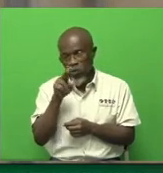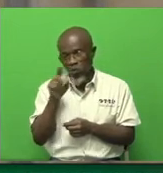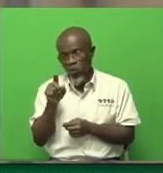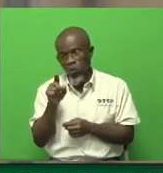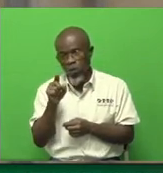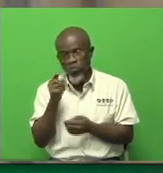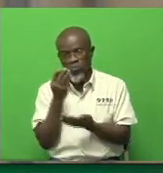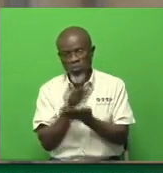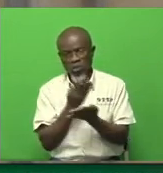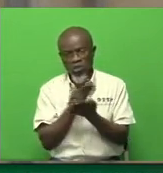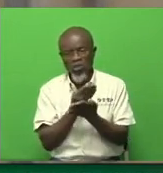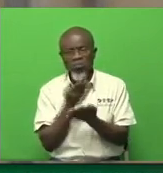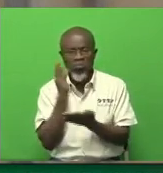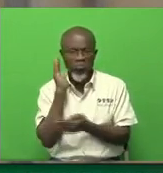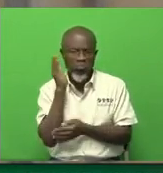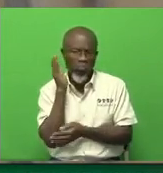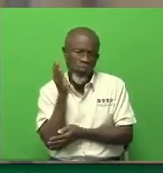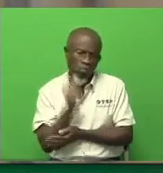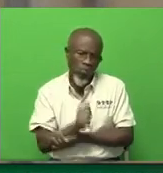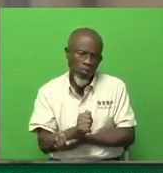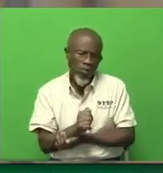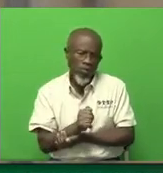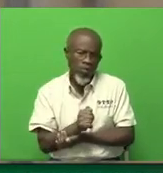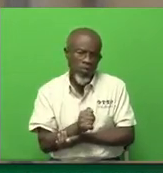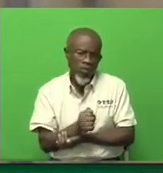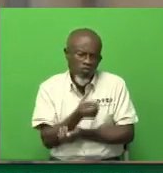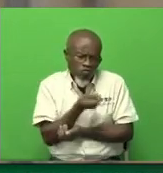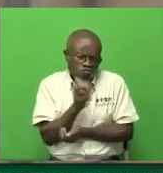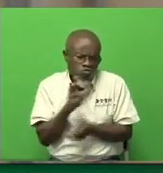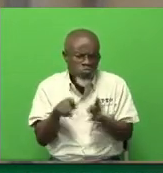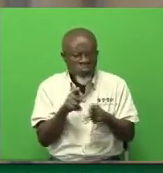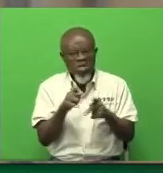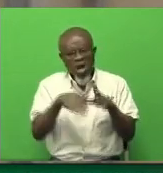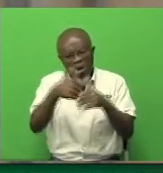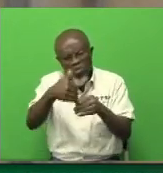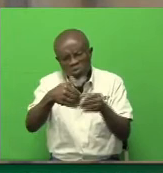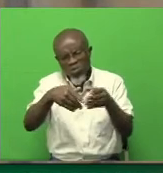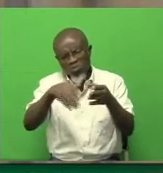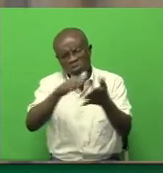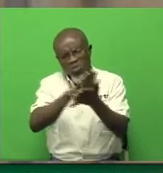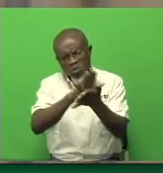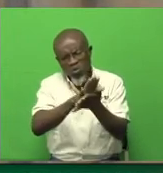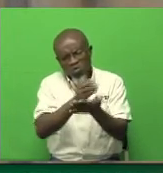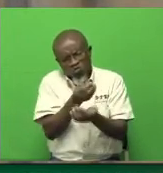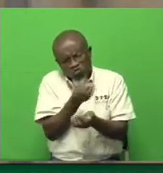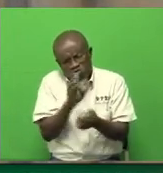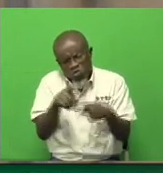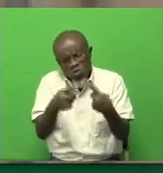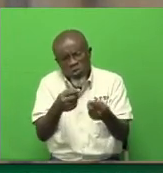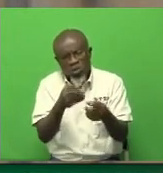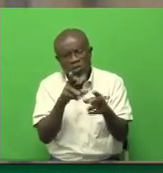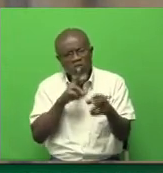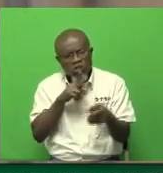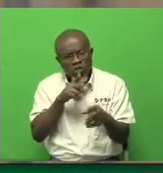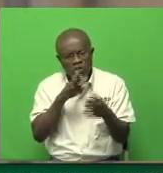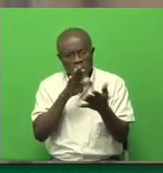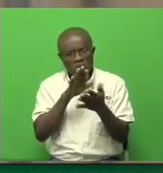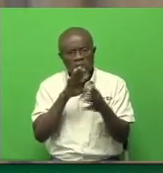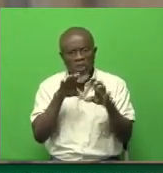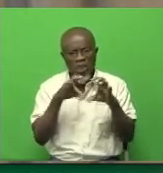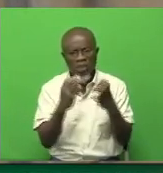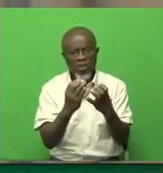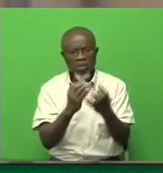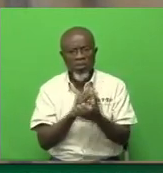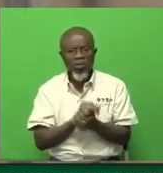a few thousand they were still at that time a high level of uncertainty with respect to a full return to